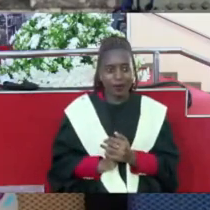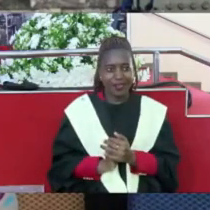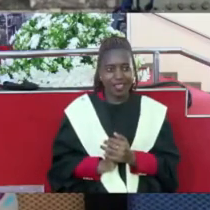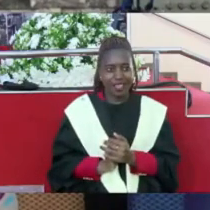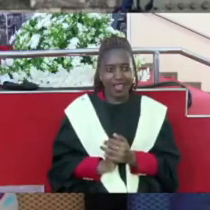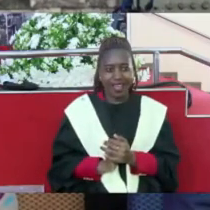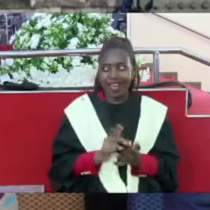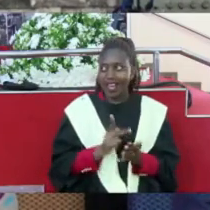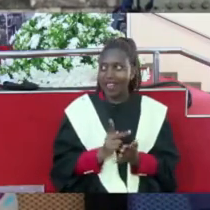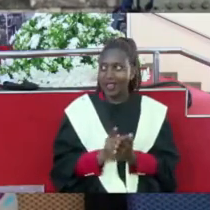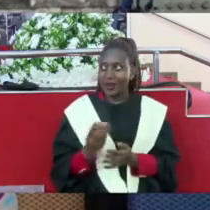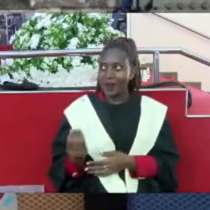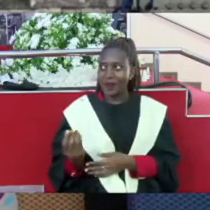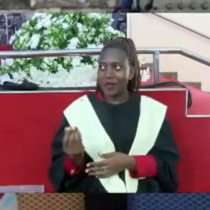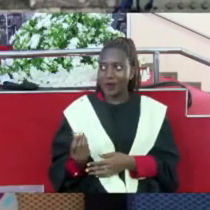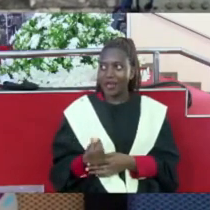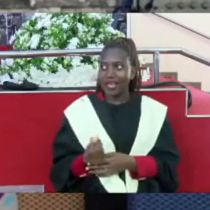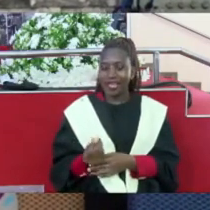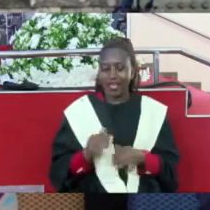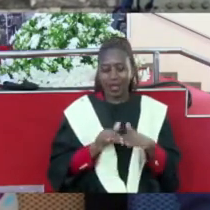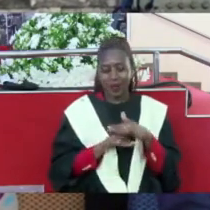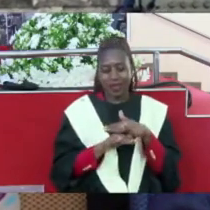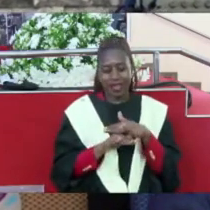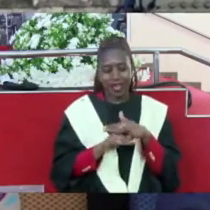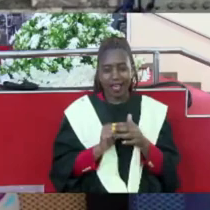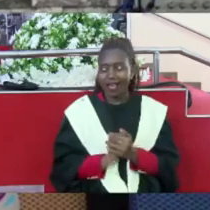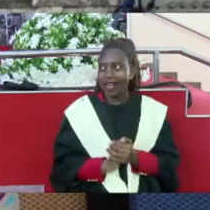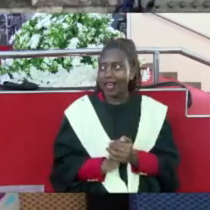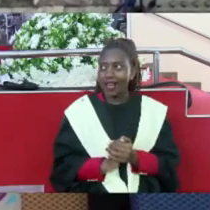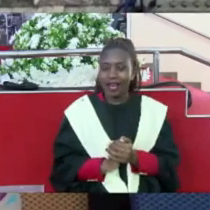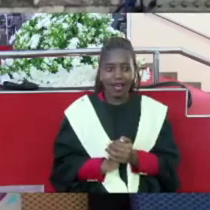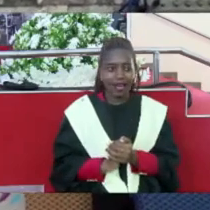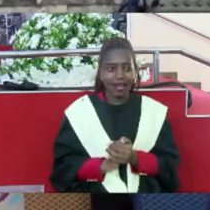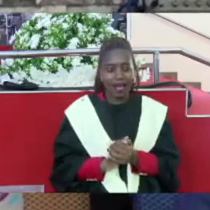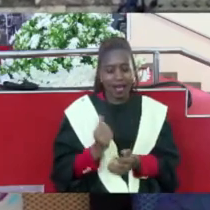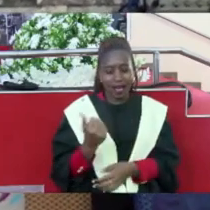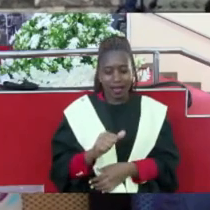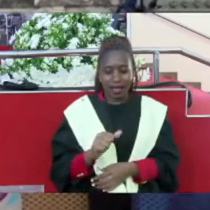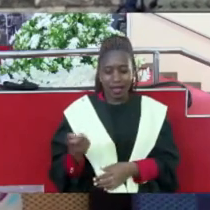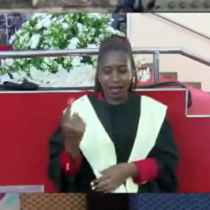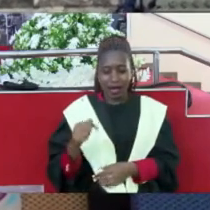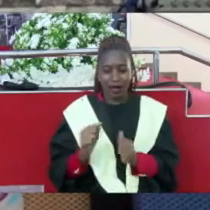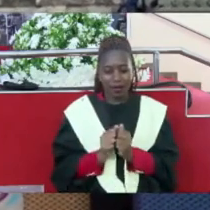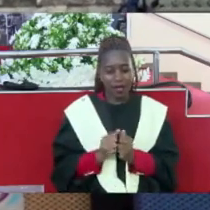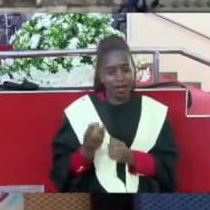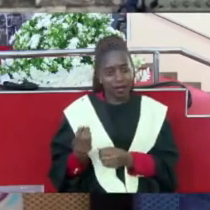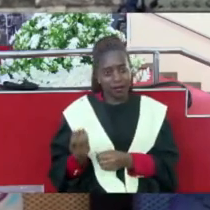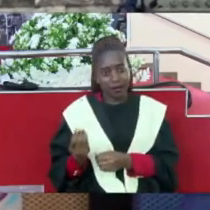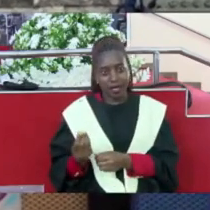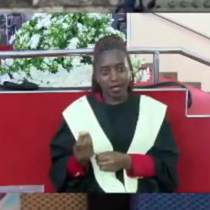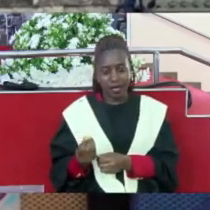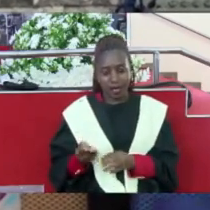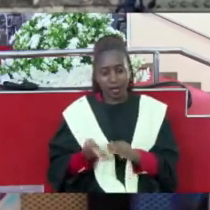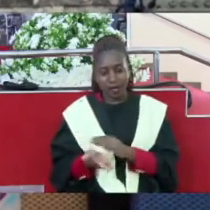chini. And then he will put the money down there. Yule anakuja na vitu zake anaweka hapo chini. And the other one will come and put the things there. Anachukua pesa anarudi nazo. He